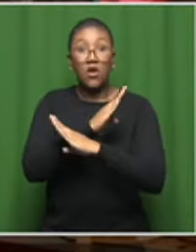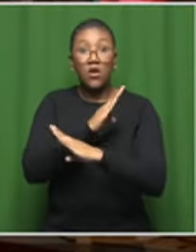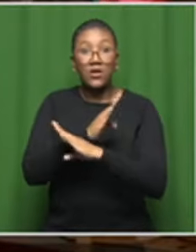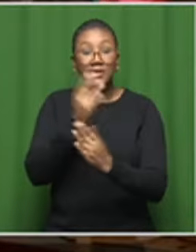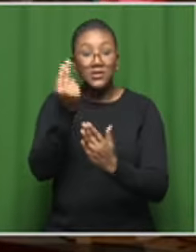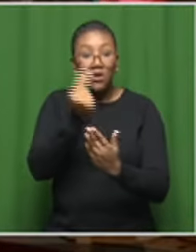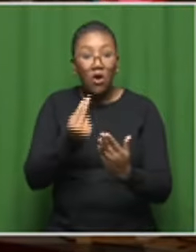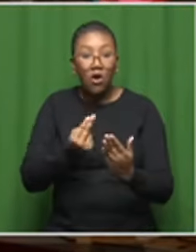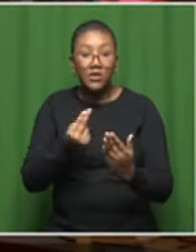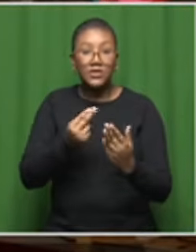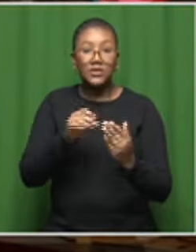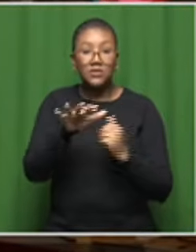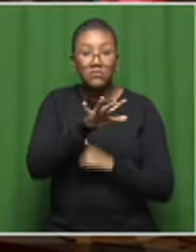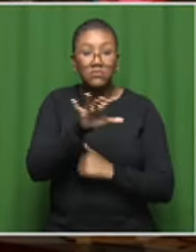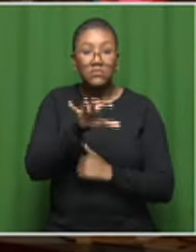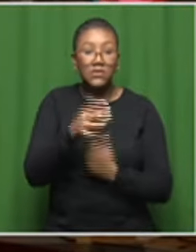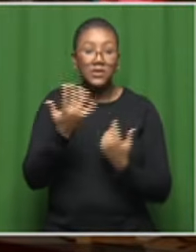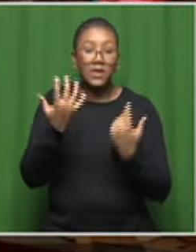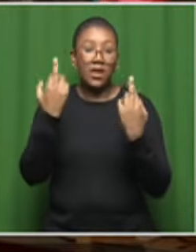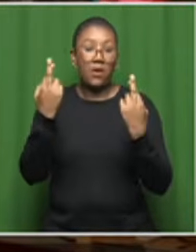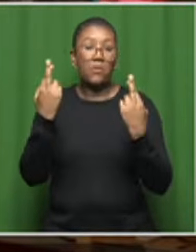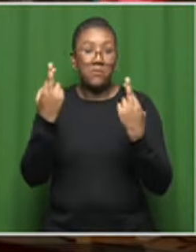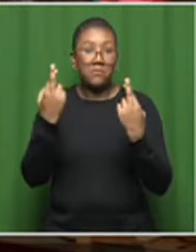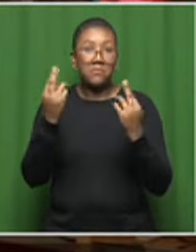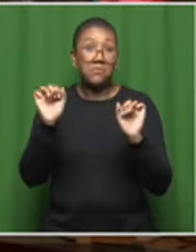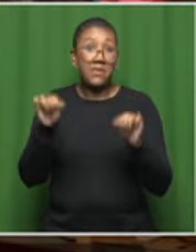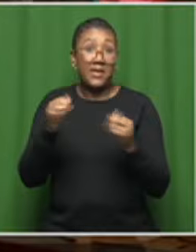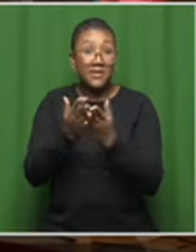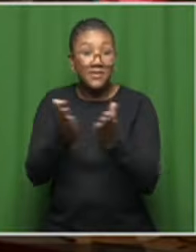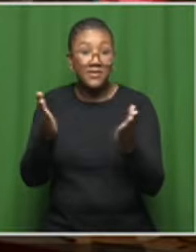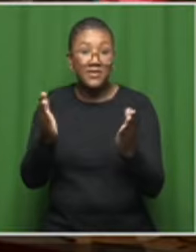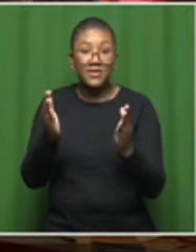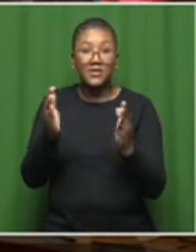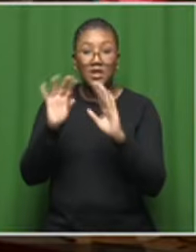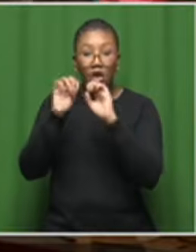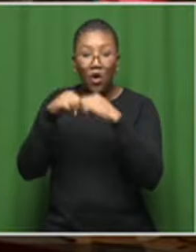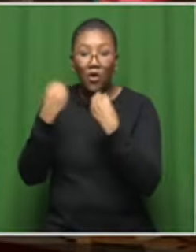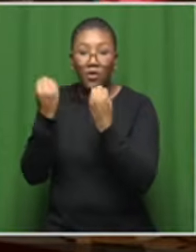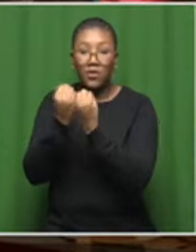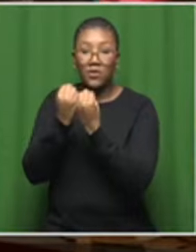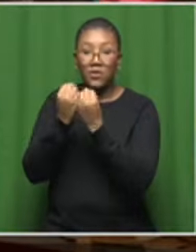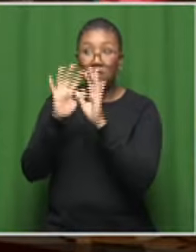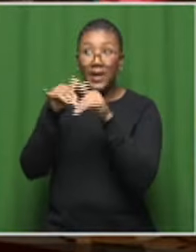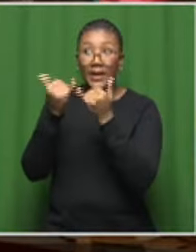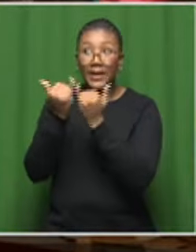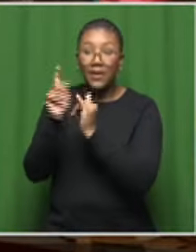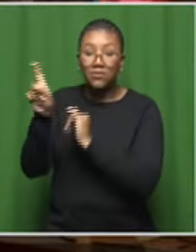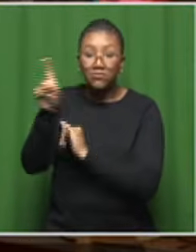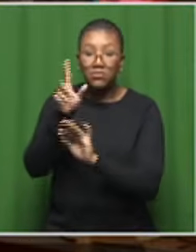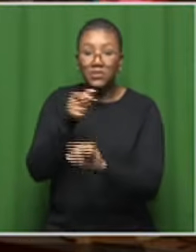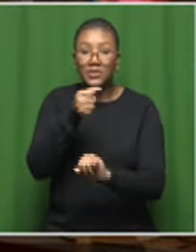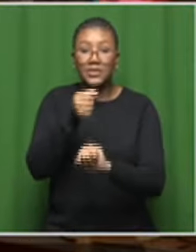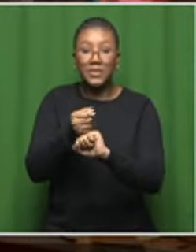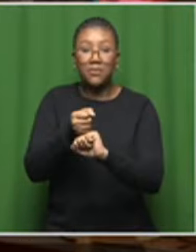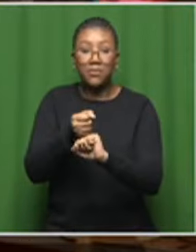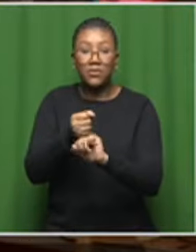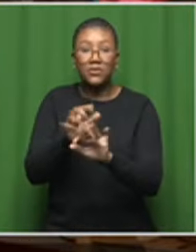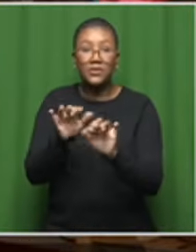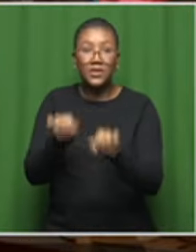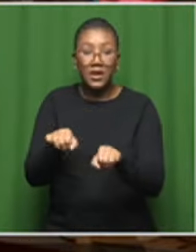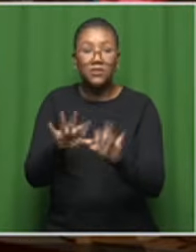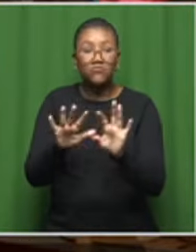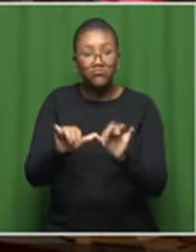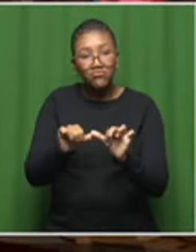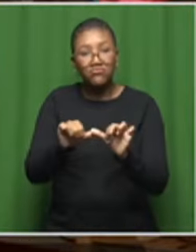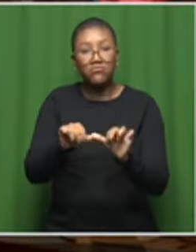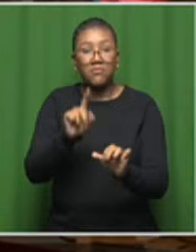scene. Hopefully, the organizations that are there to support the artwork will continue to